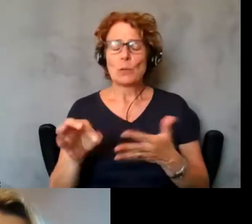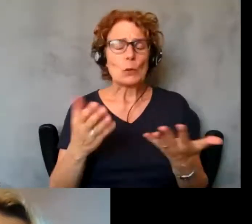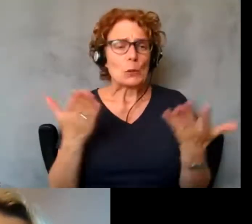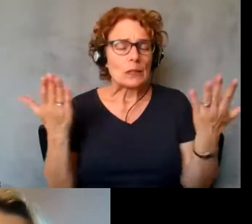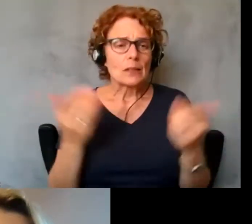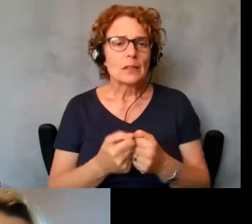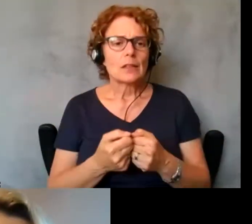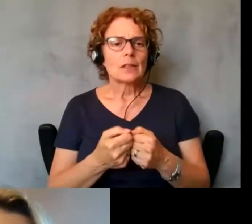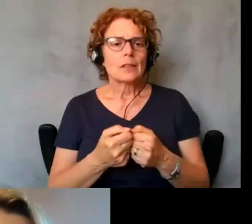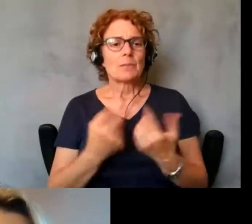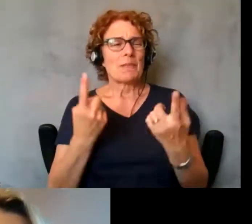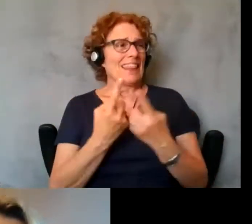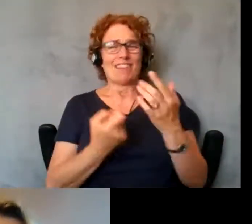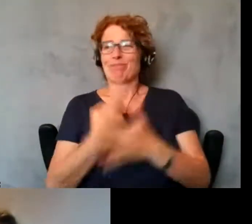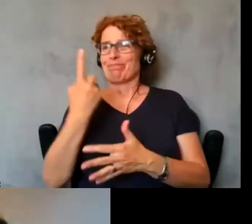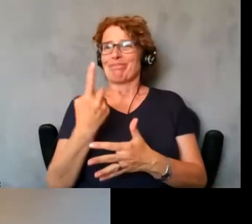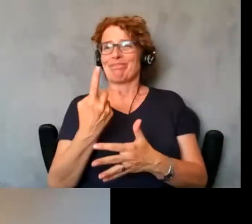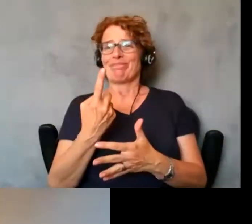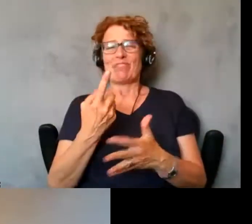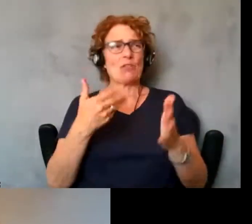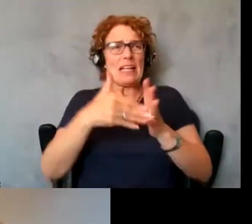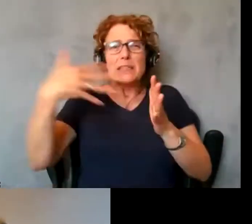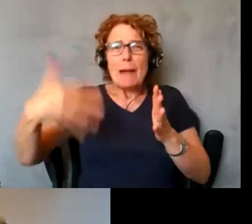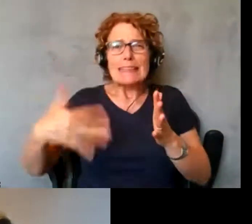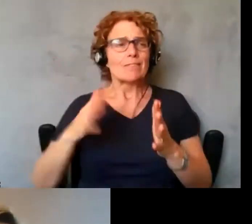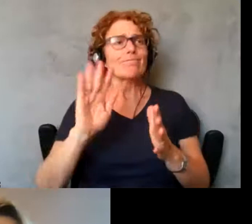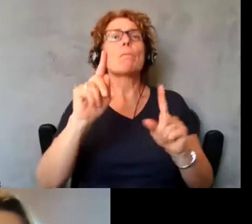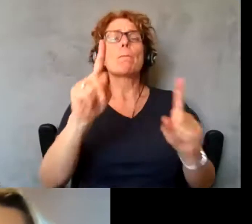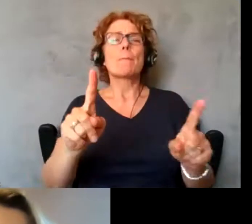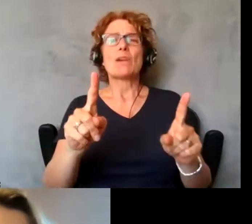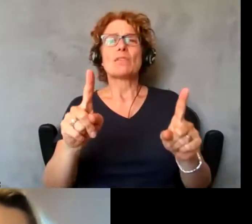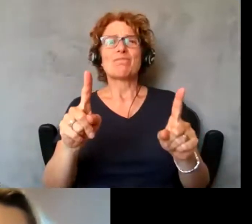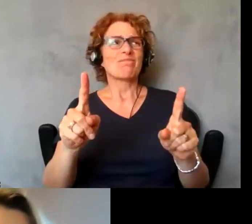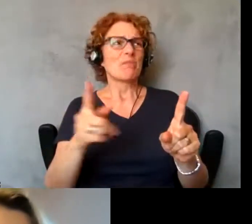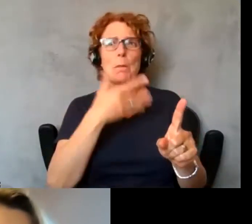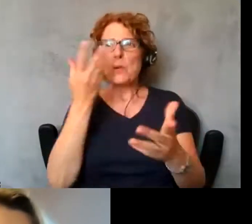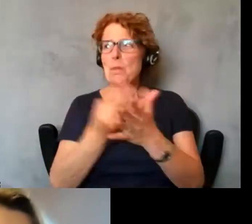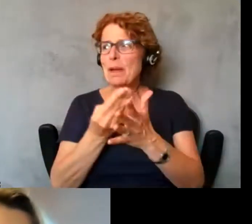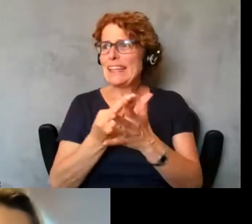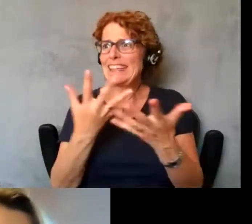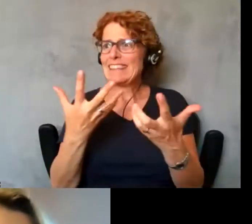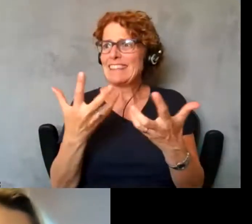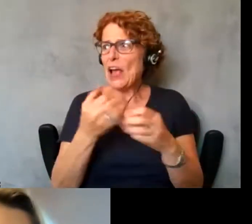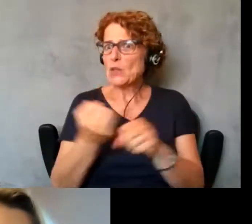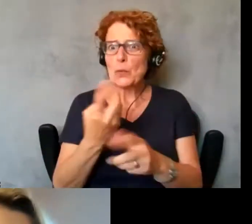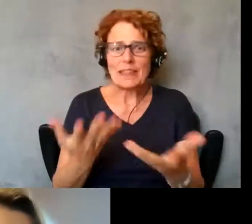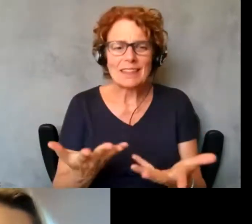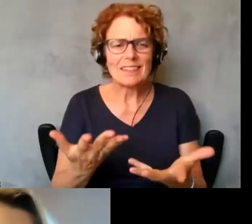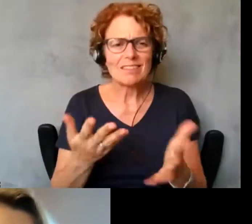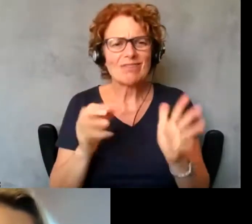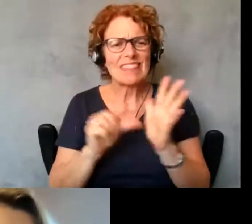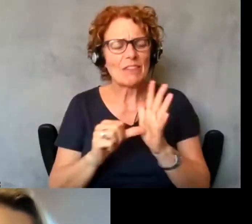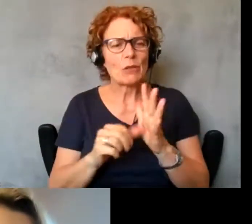These are the kind of things, I mean, they don't cost huge amounts, but how can you do it if you don't? It's difficult, isn't it?